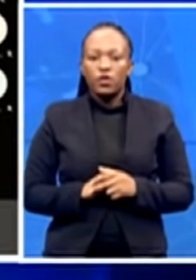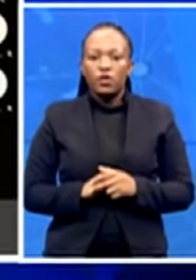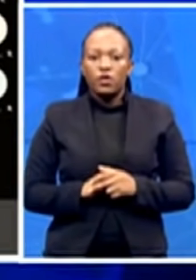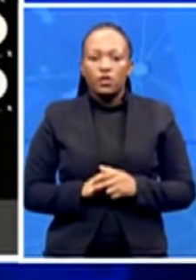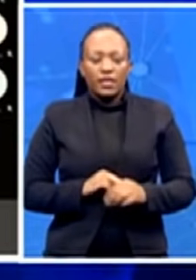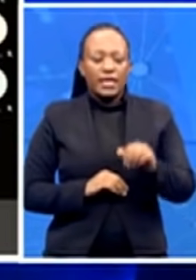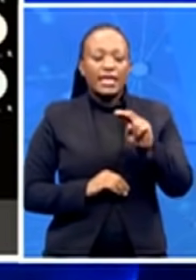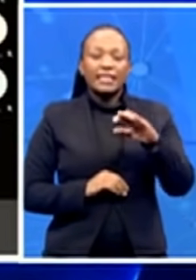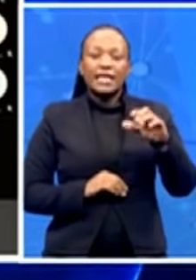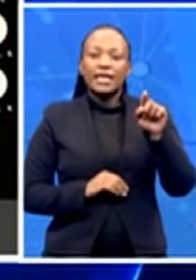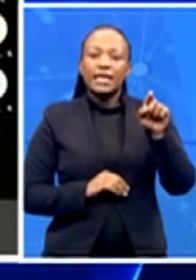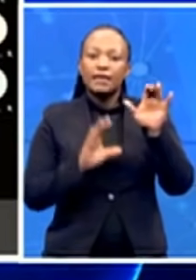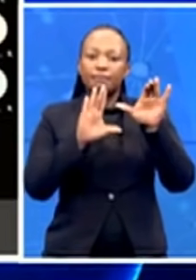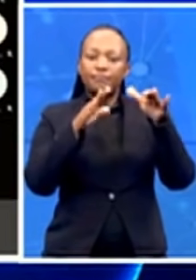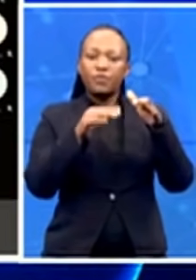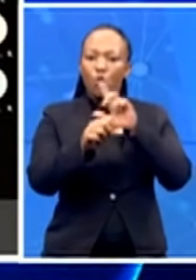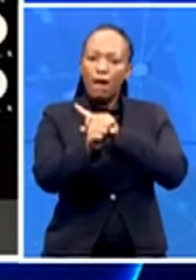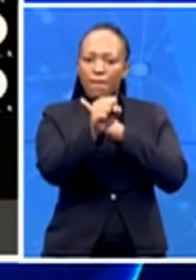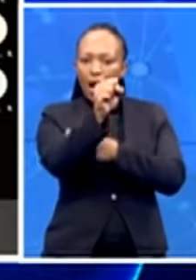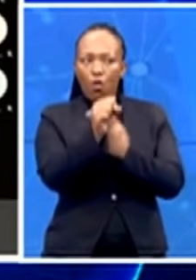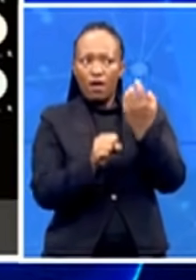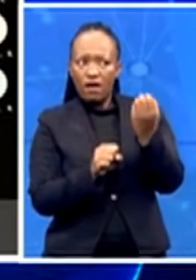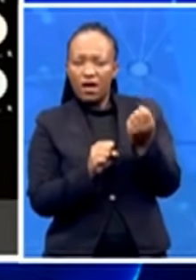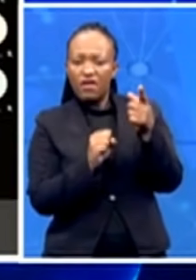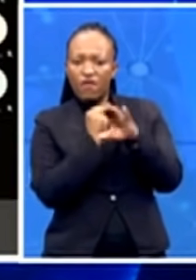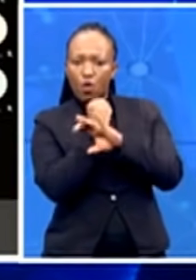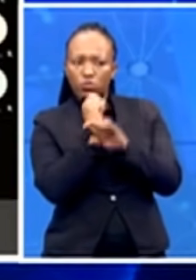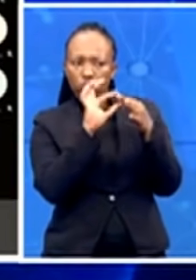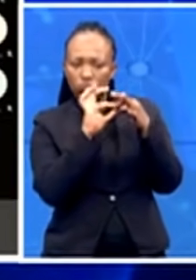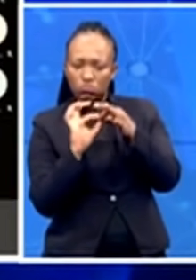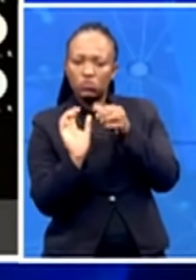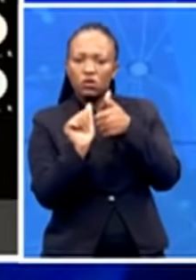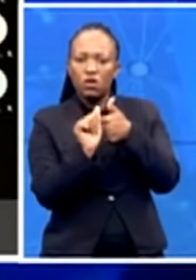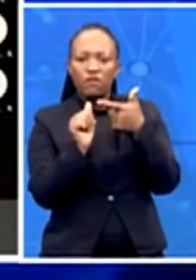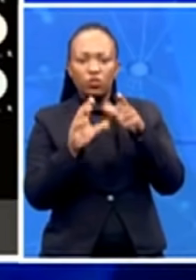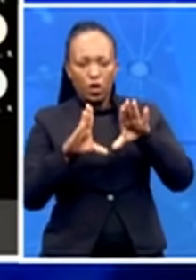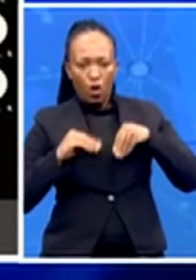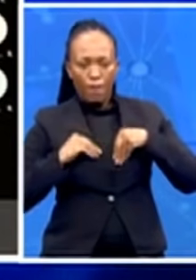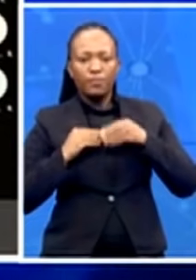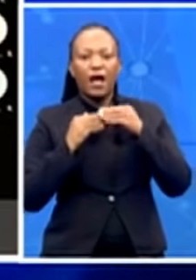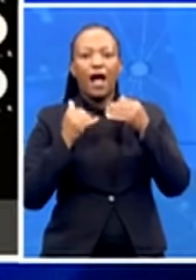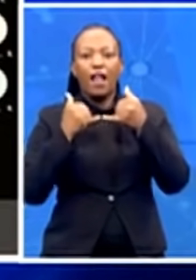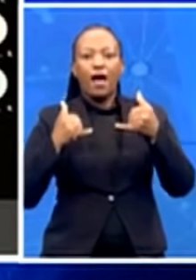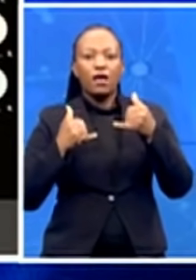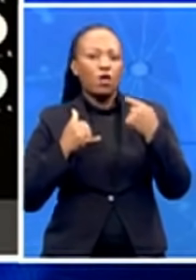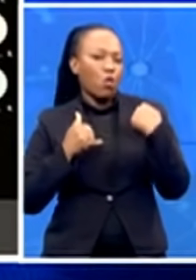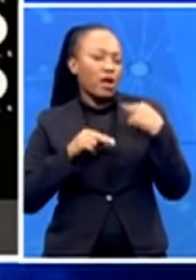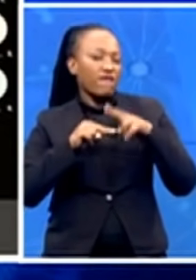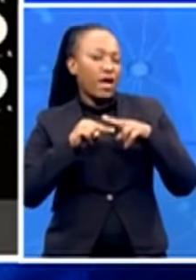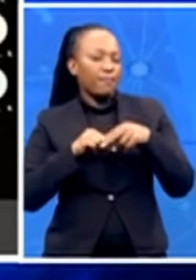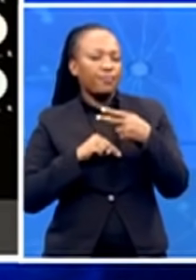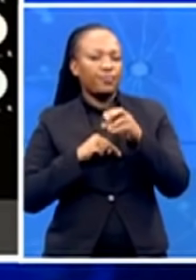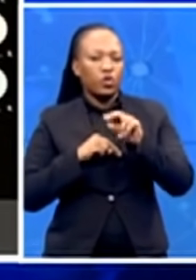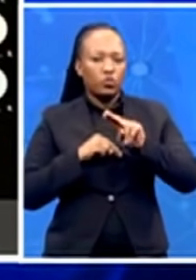and in accordance with the constitution of the ANC, adopted the guidelines in February 2021, and we have dealt with this earlier.